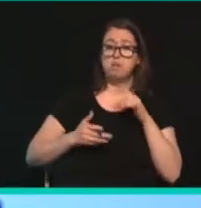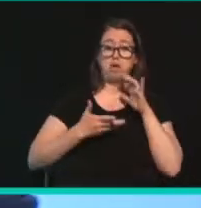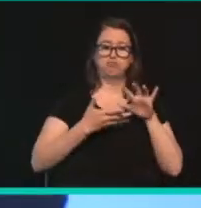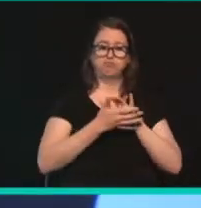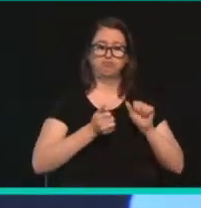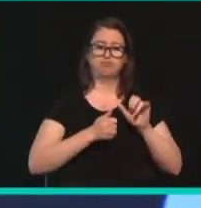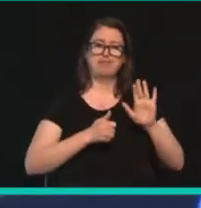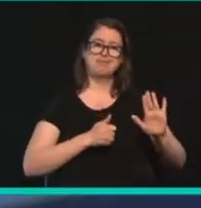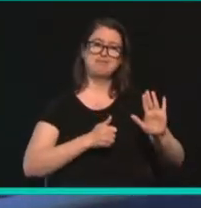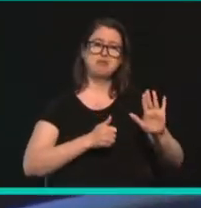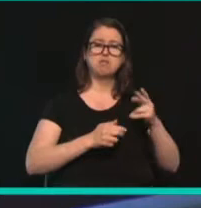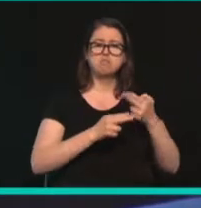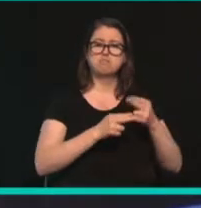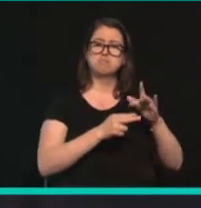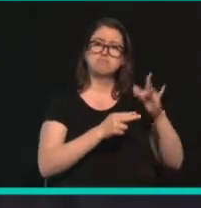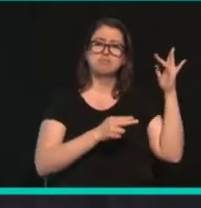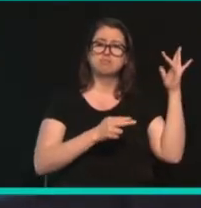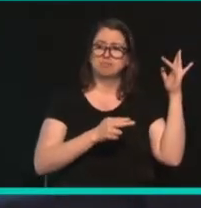so widespread